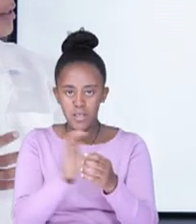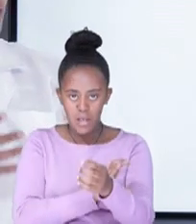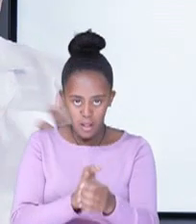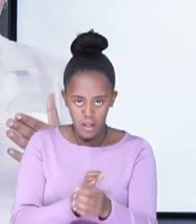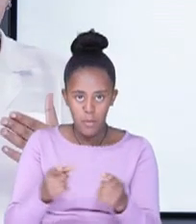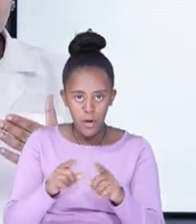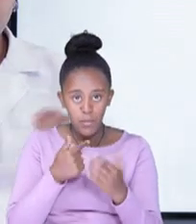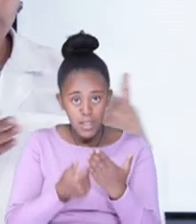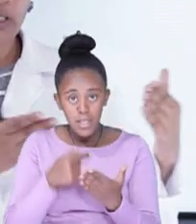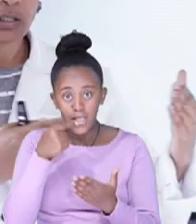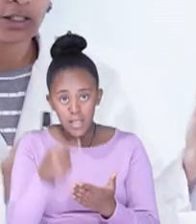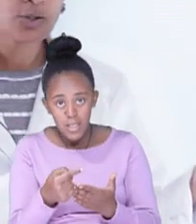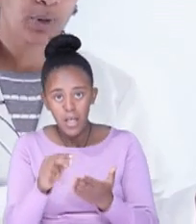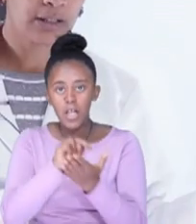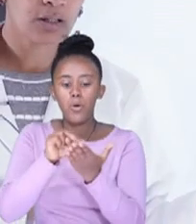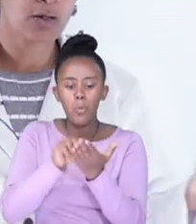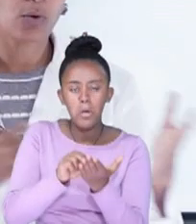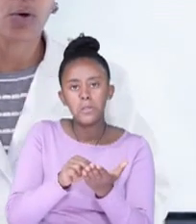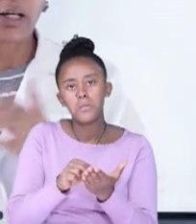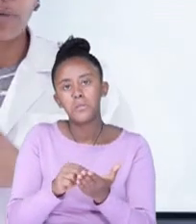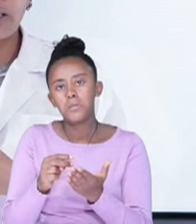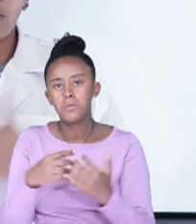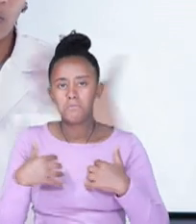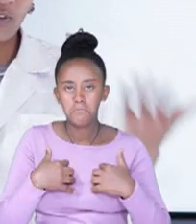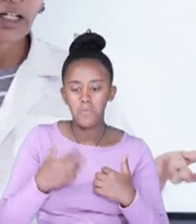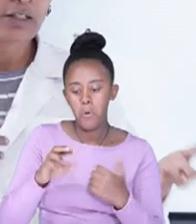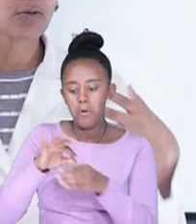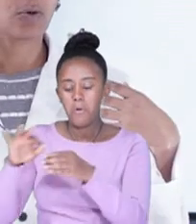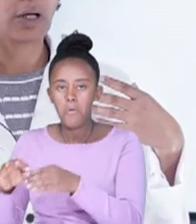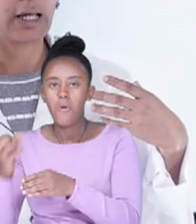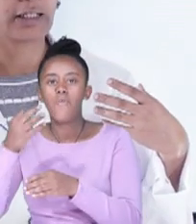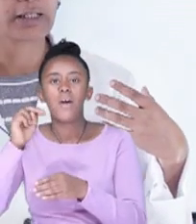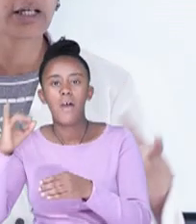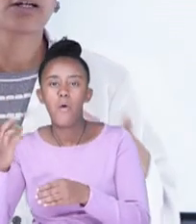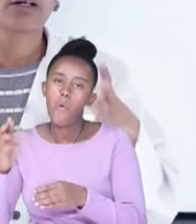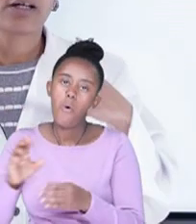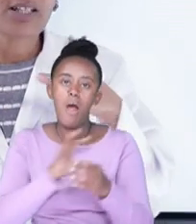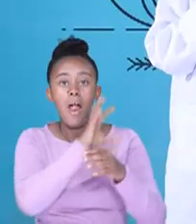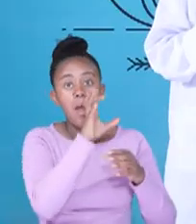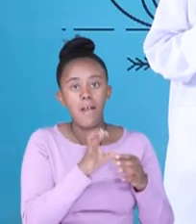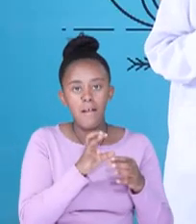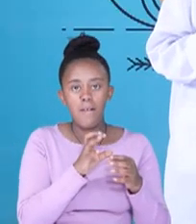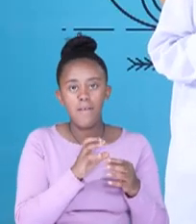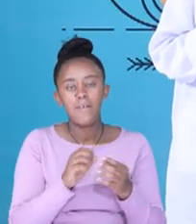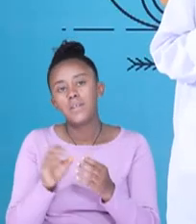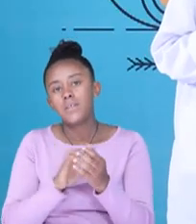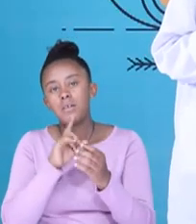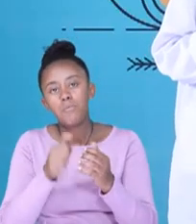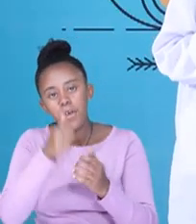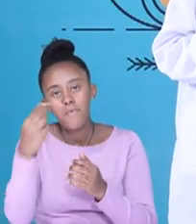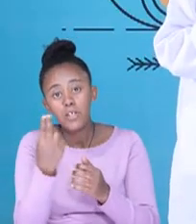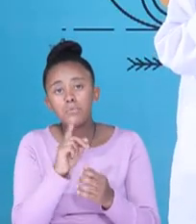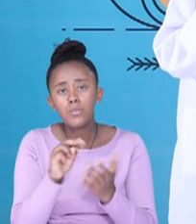say this, nucleus, whether the cell is plant cell or animal cell or fungal cell or algal cell, its main function is